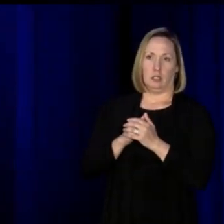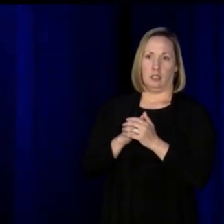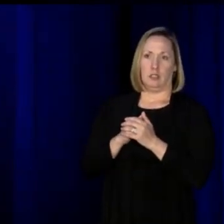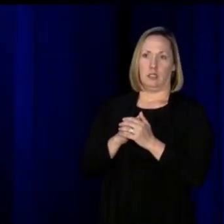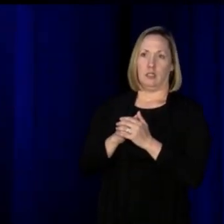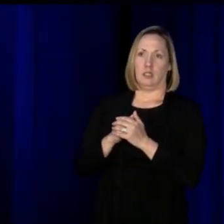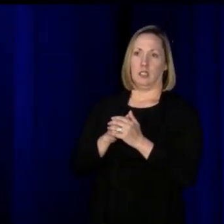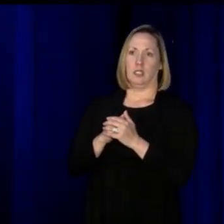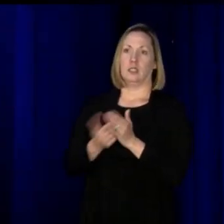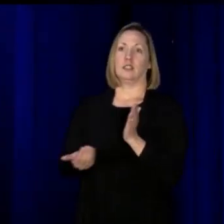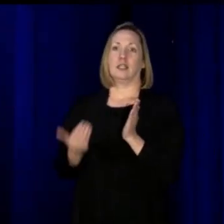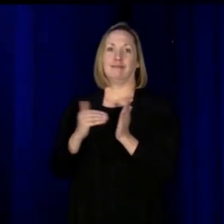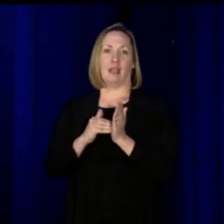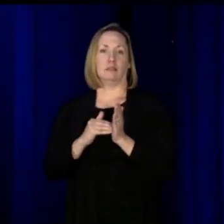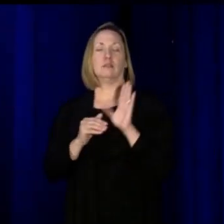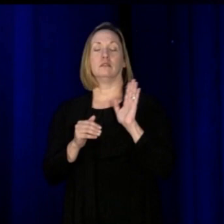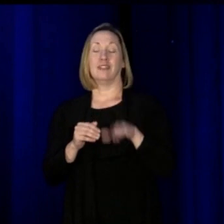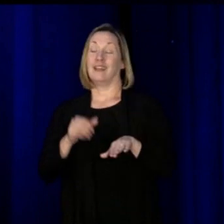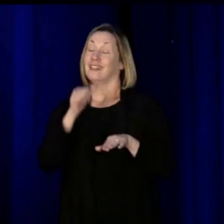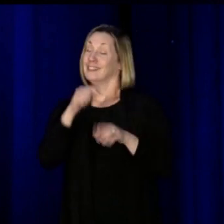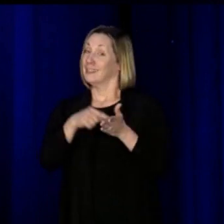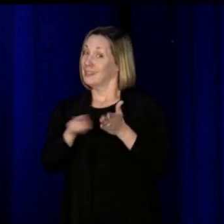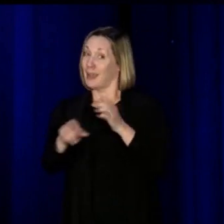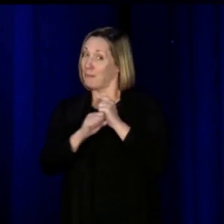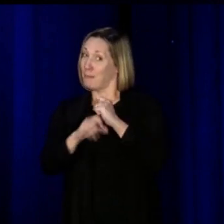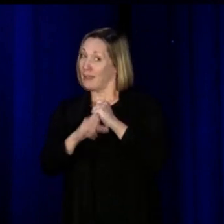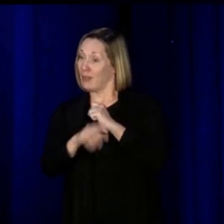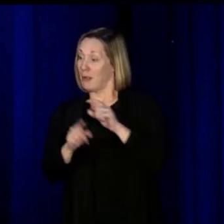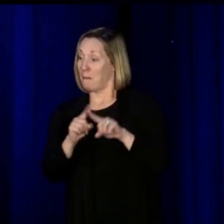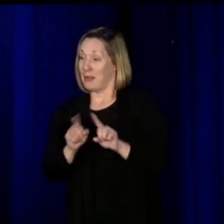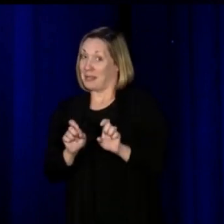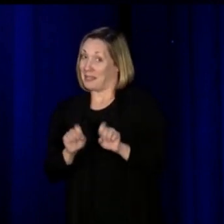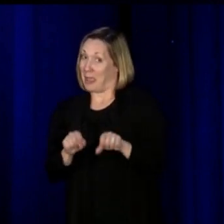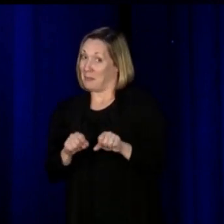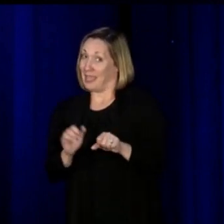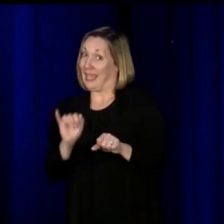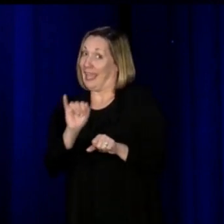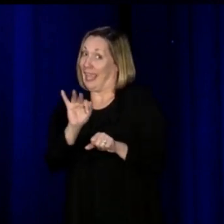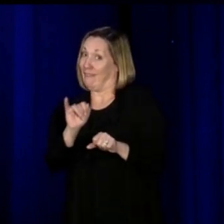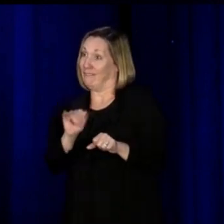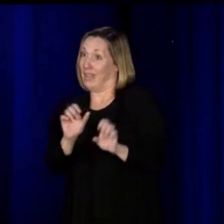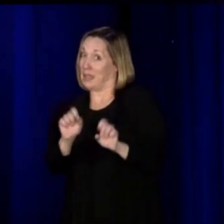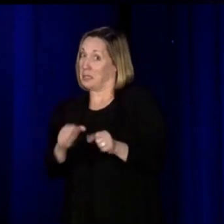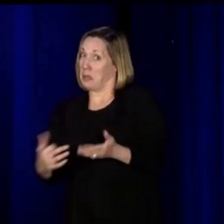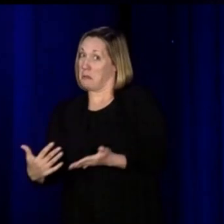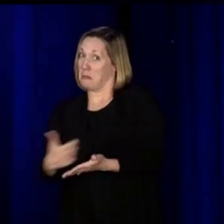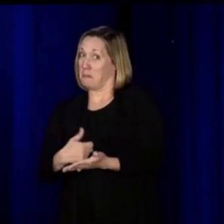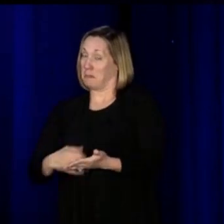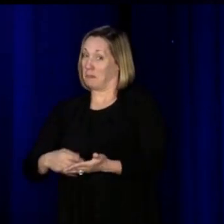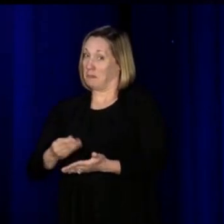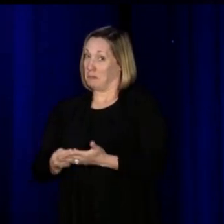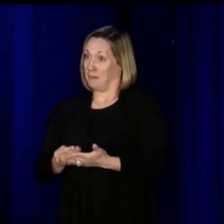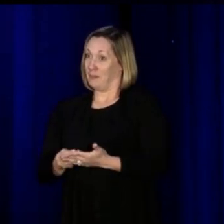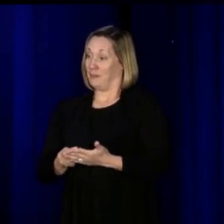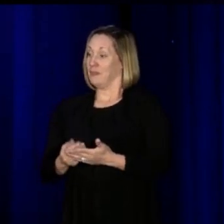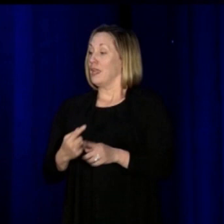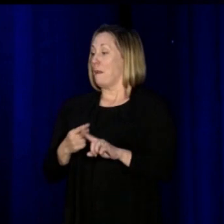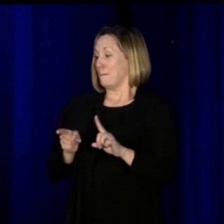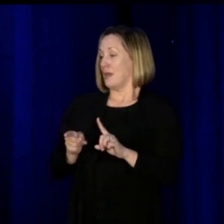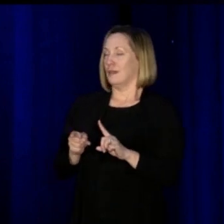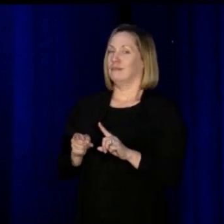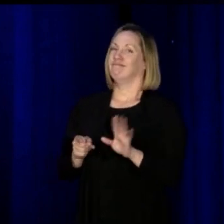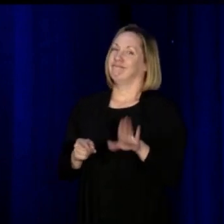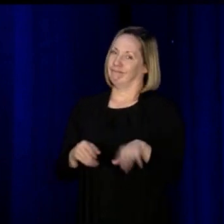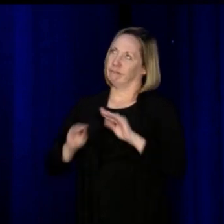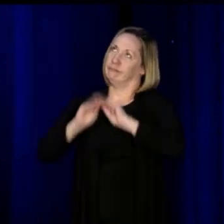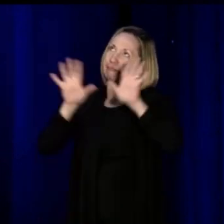As I said, this is not a paid advertisement, but it can be if I get the proper benefits. As you can see, I like beer.